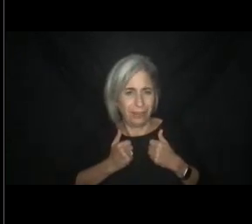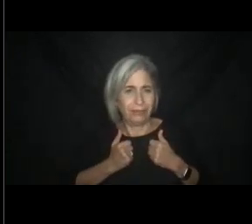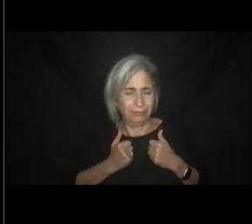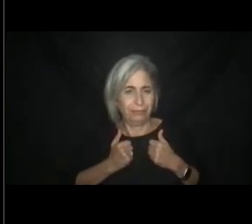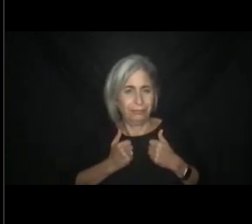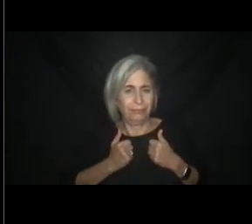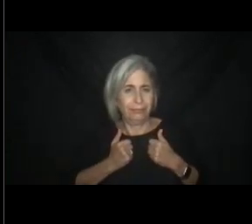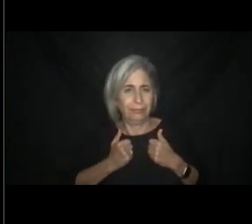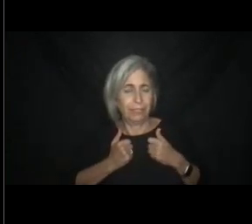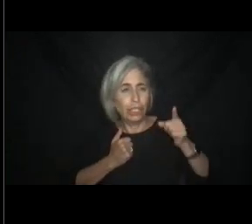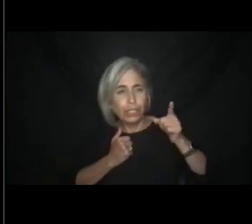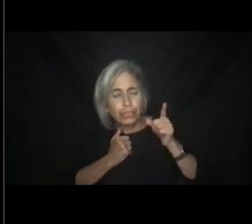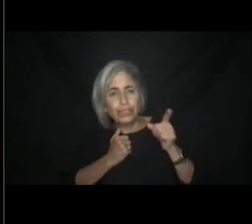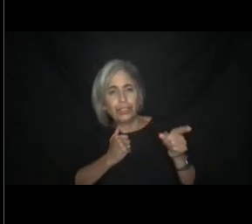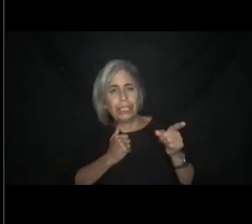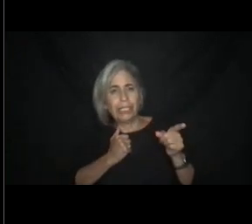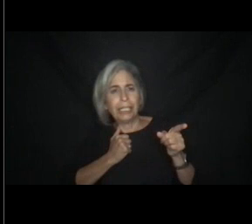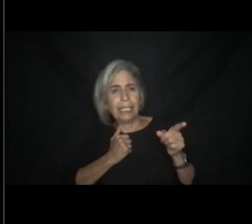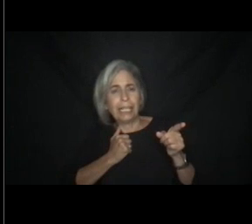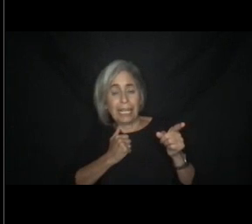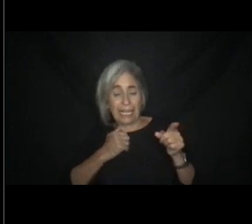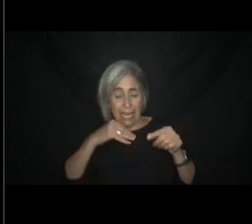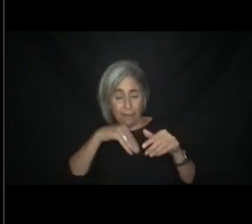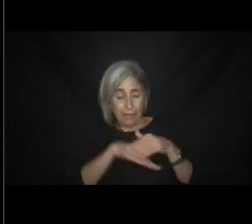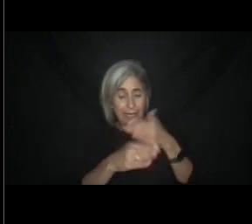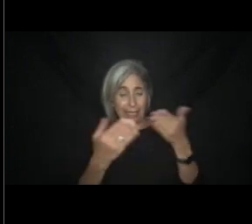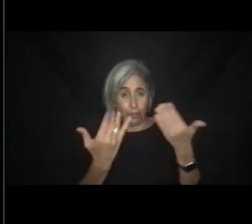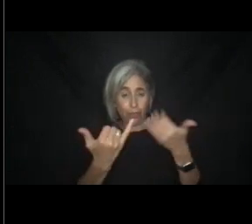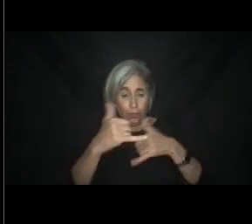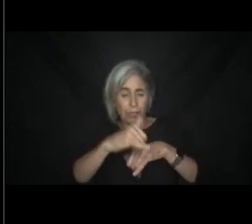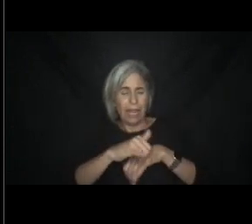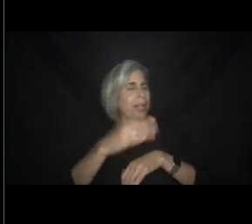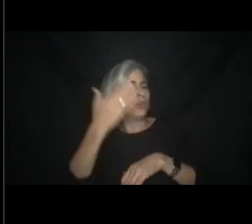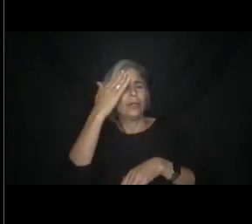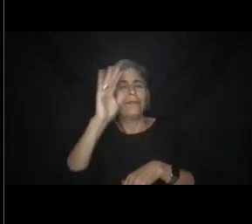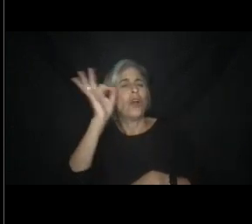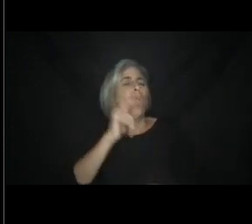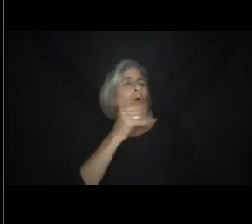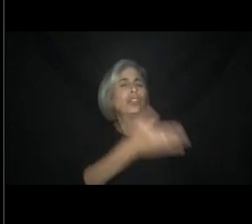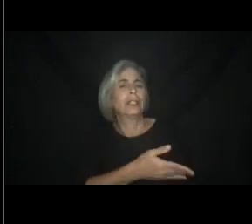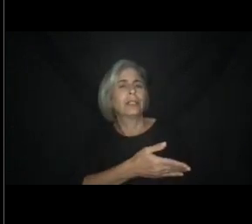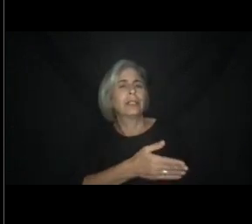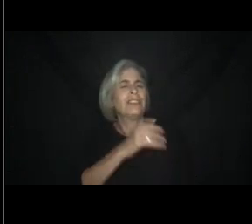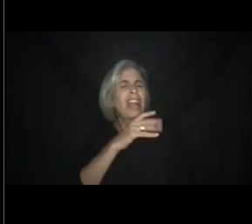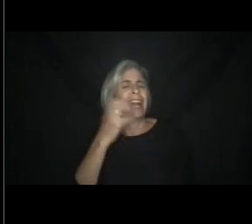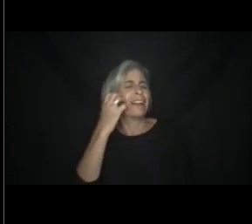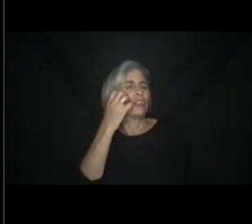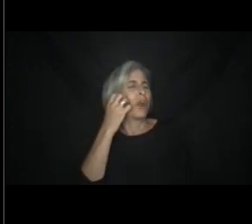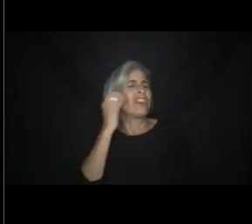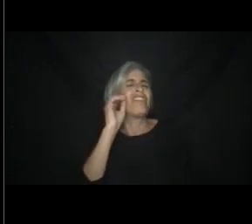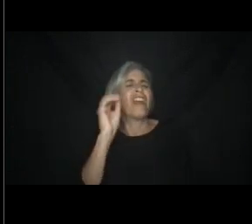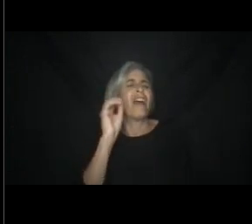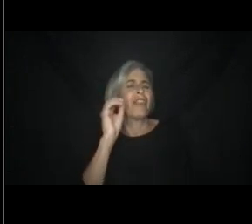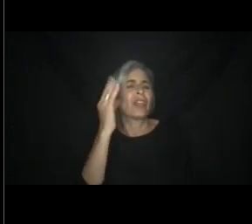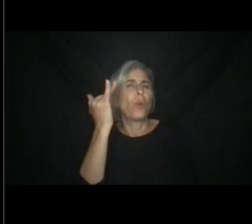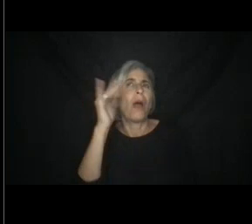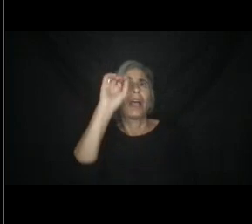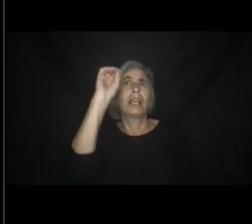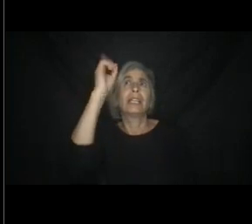okay? And if she walk in here today, y'all wouldn't even know who she is. She doesn't have a scratch on her because of his grace